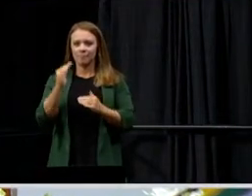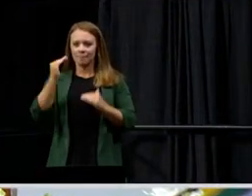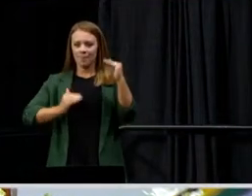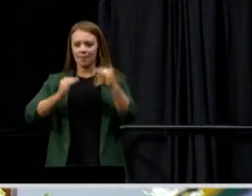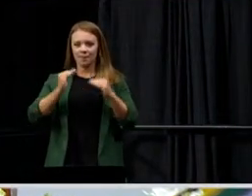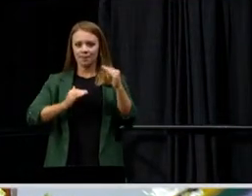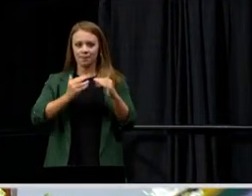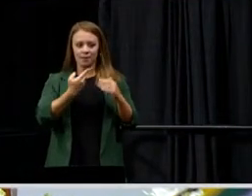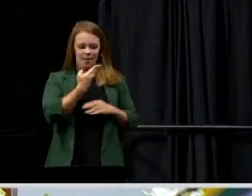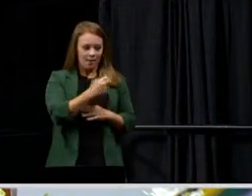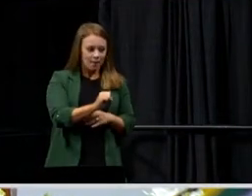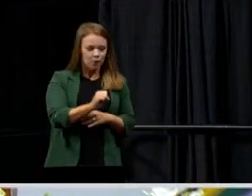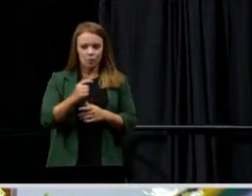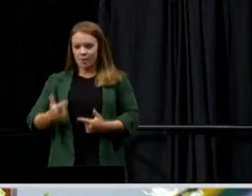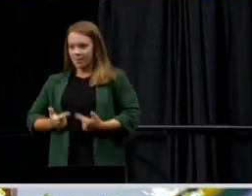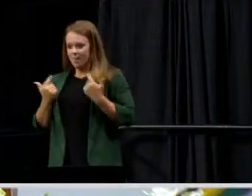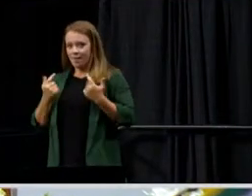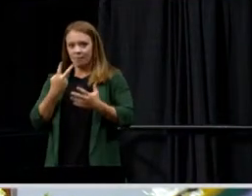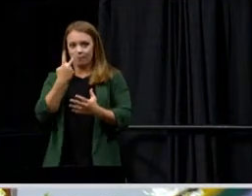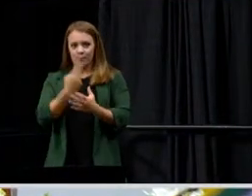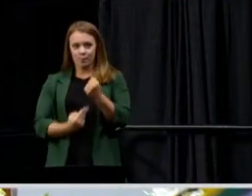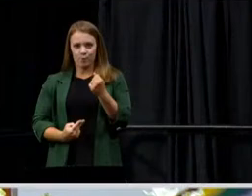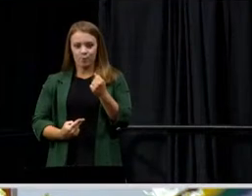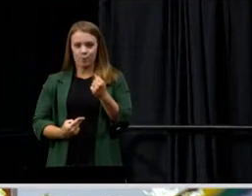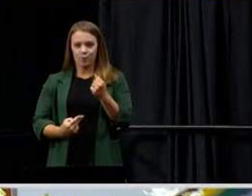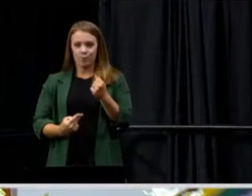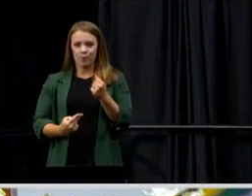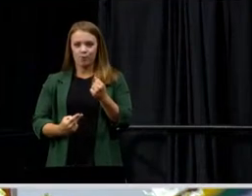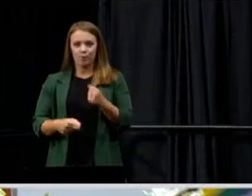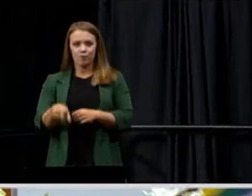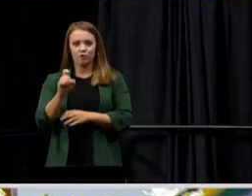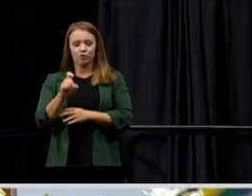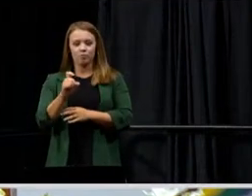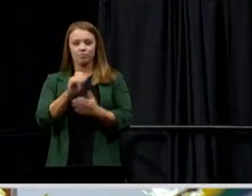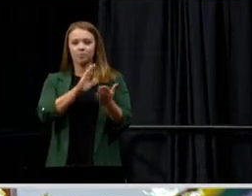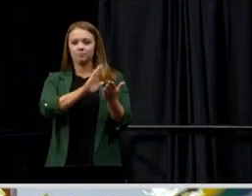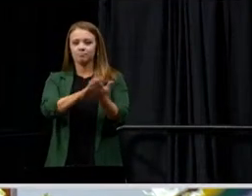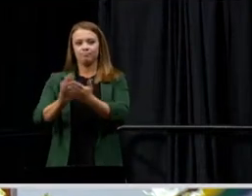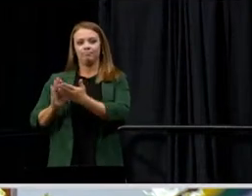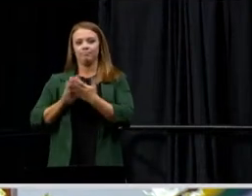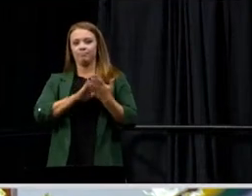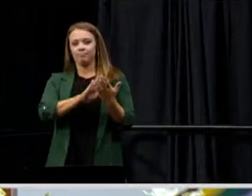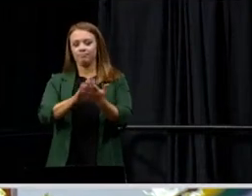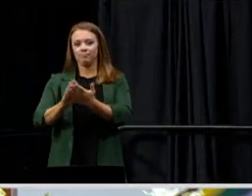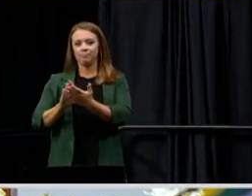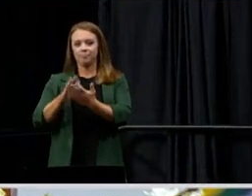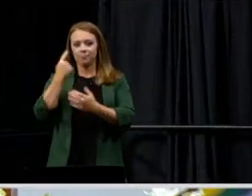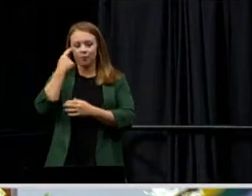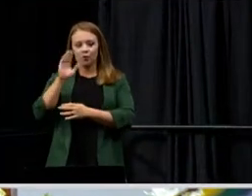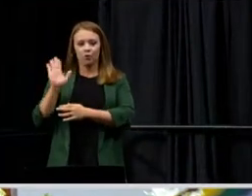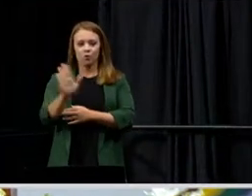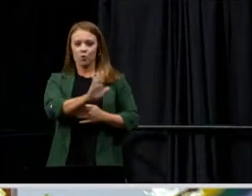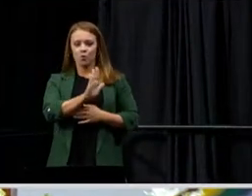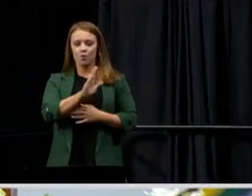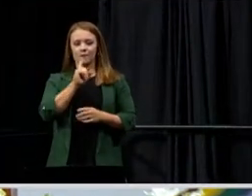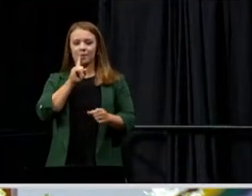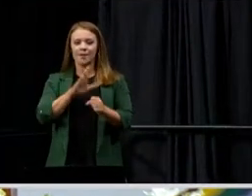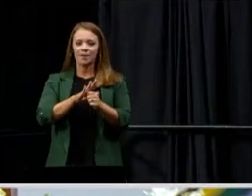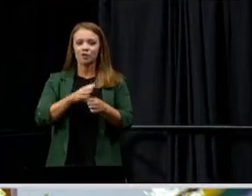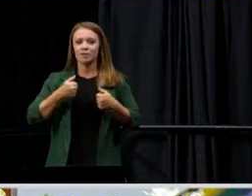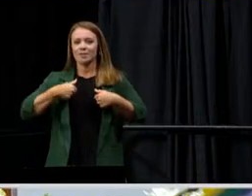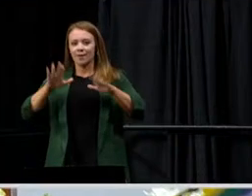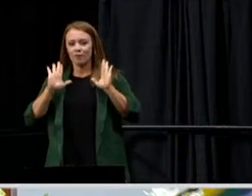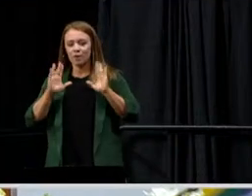being a high school student. You should be commended for your dedication, sacrifice,